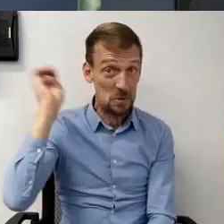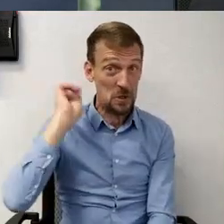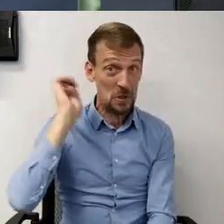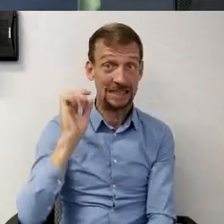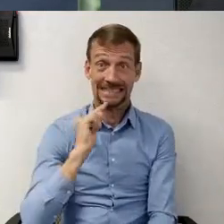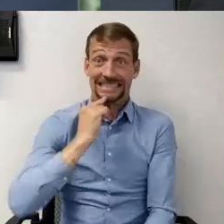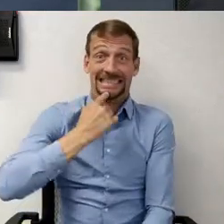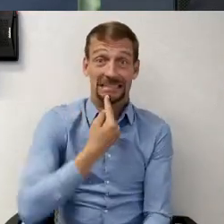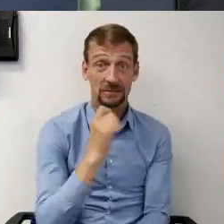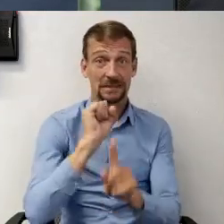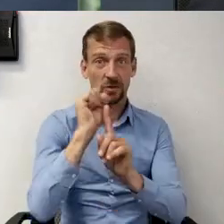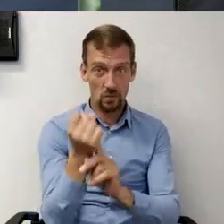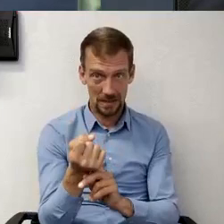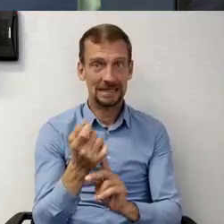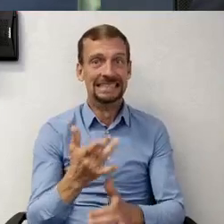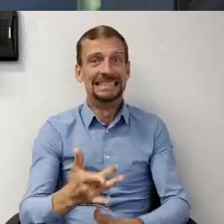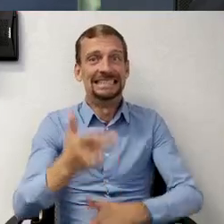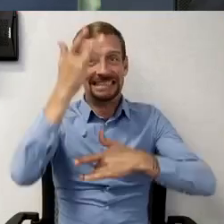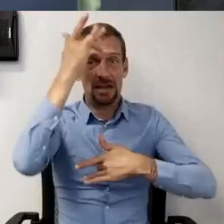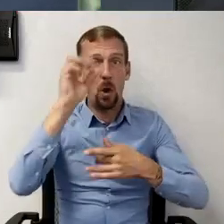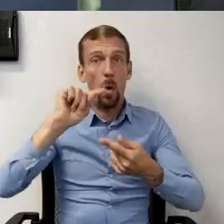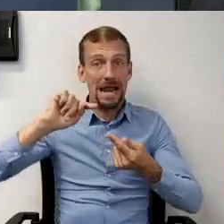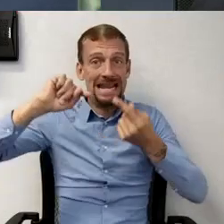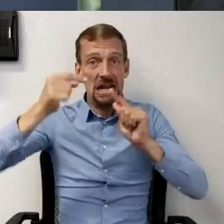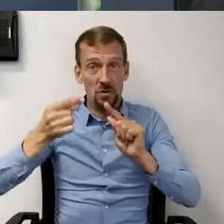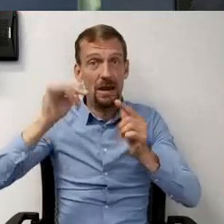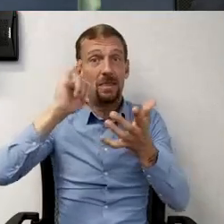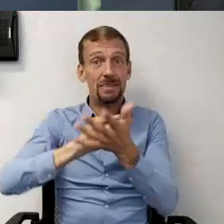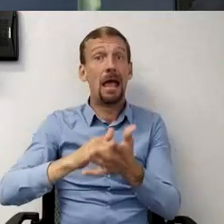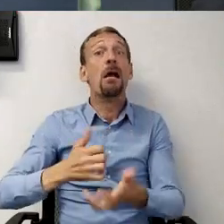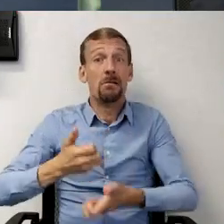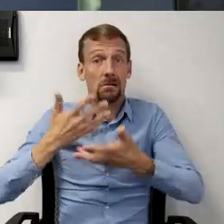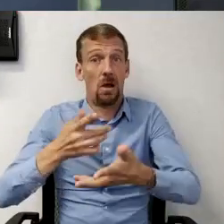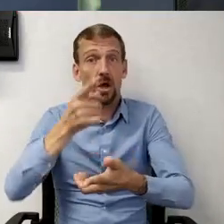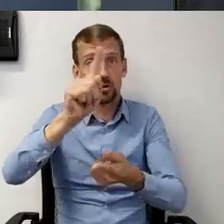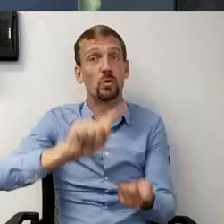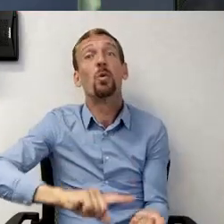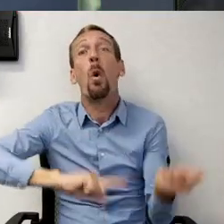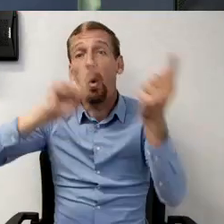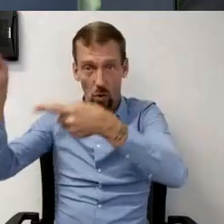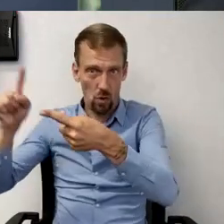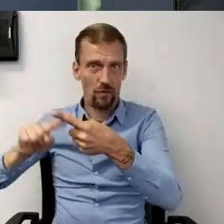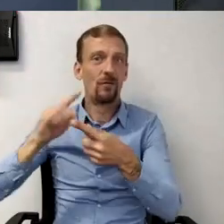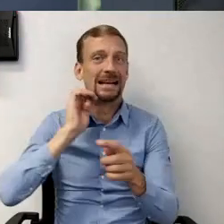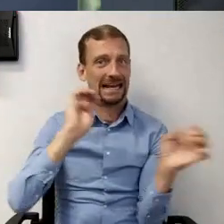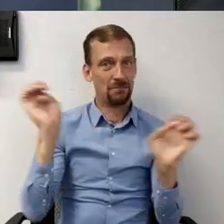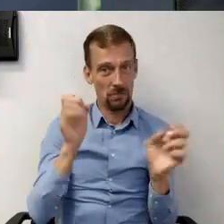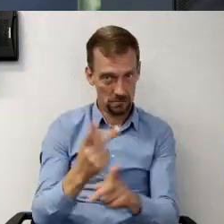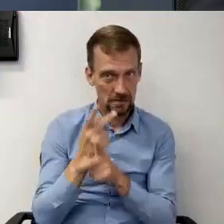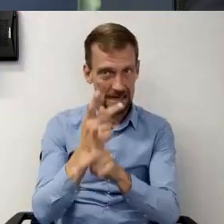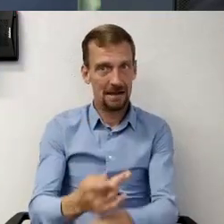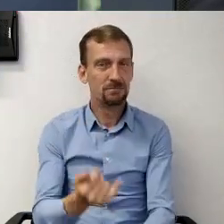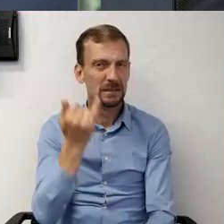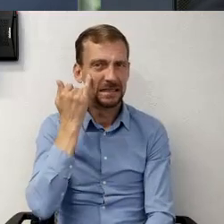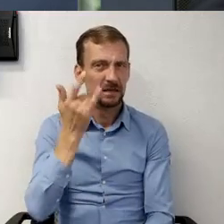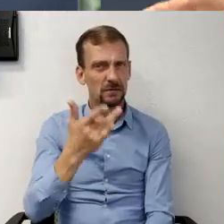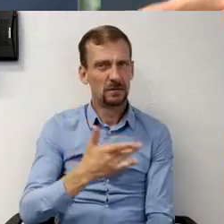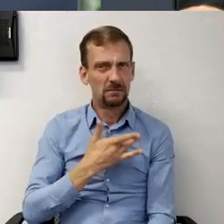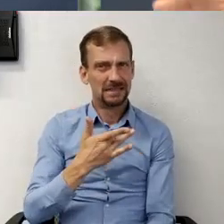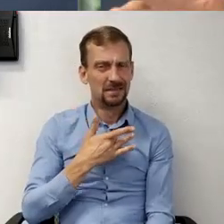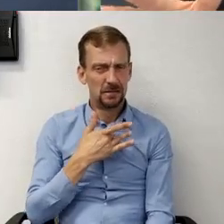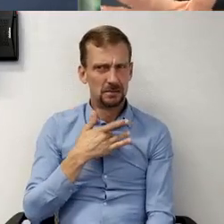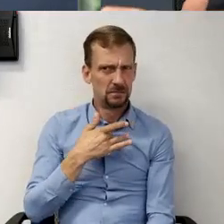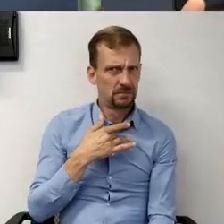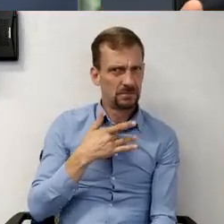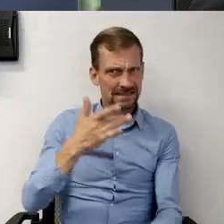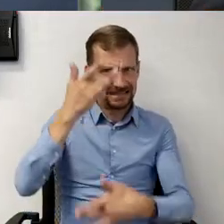condition, an illness or an injury that requires emergency care. Right. But if you're feeling sick and you